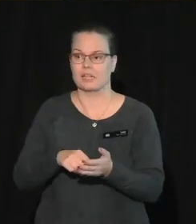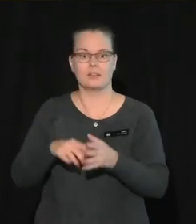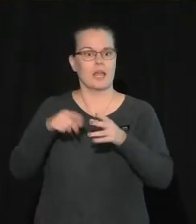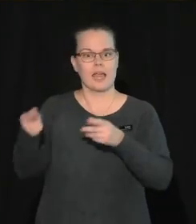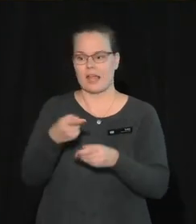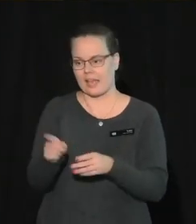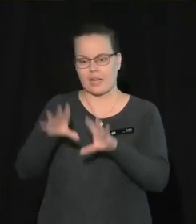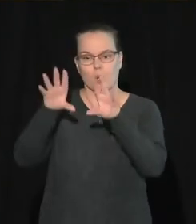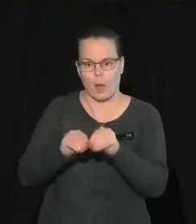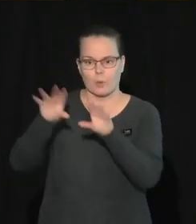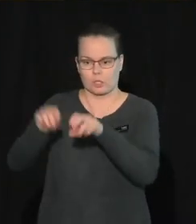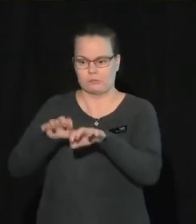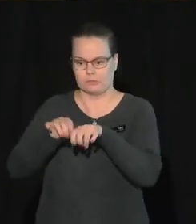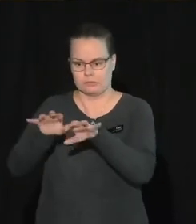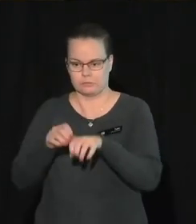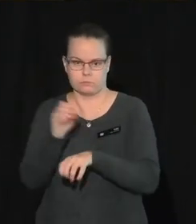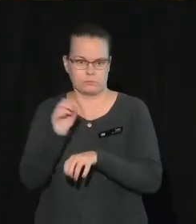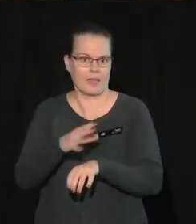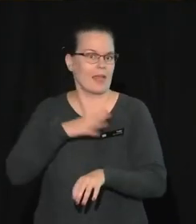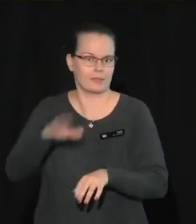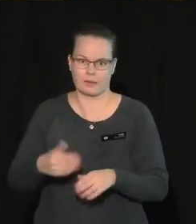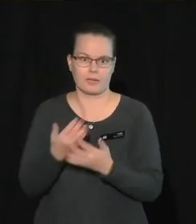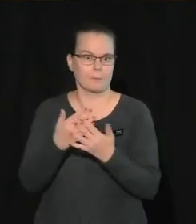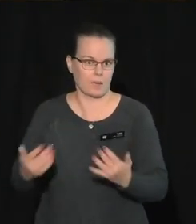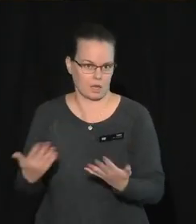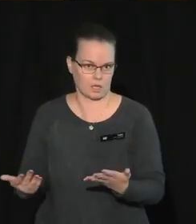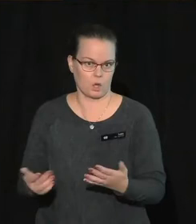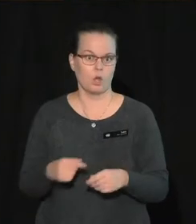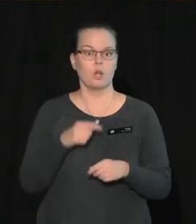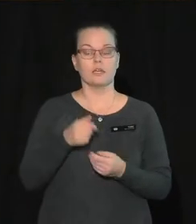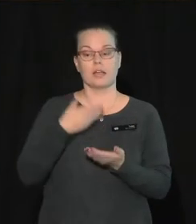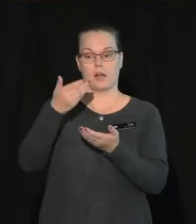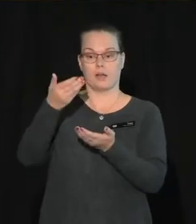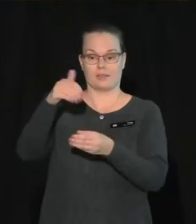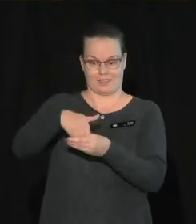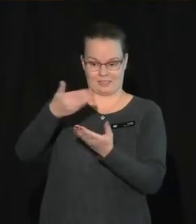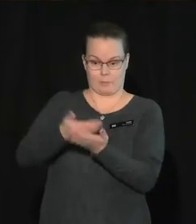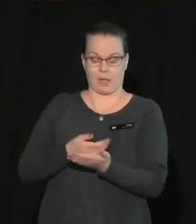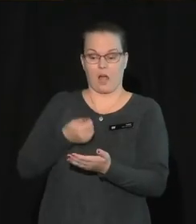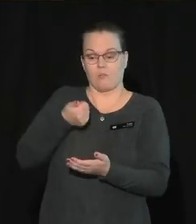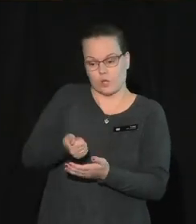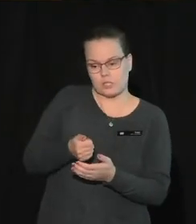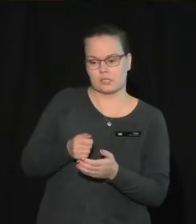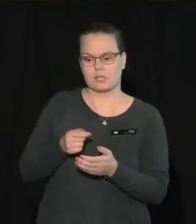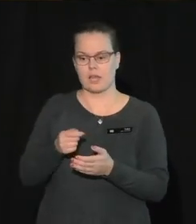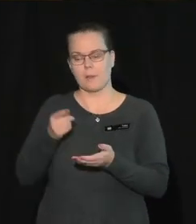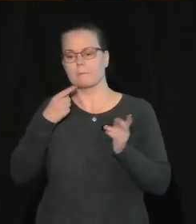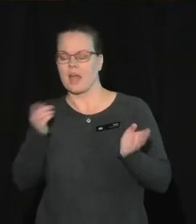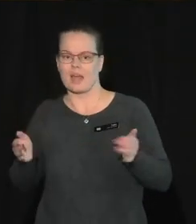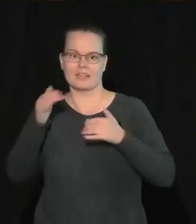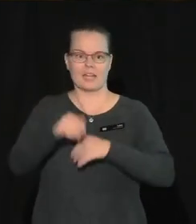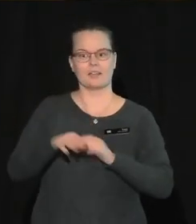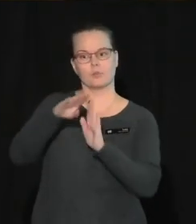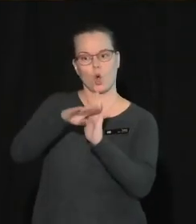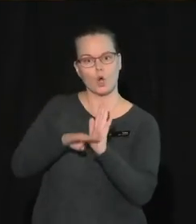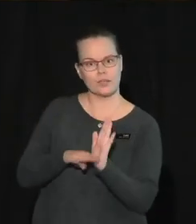in less administrations, and member states may develop some guidelines in order to help